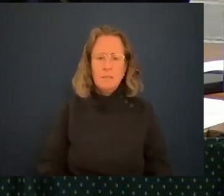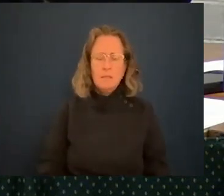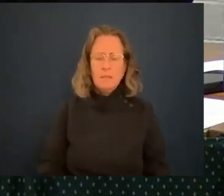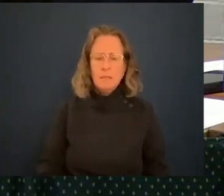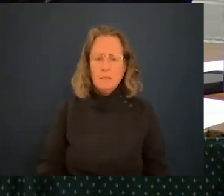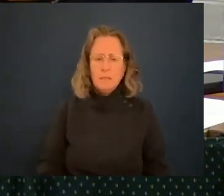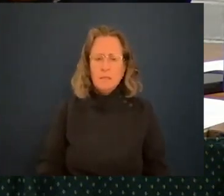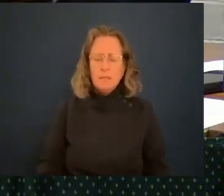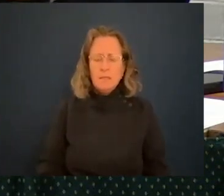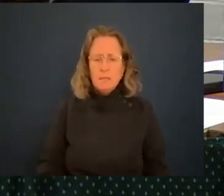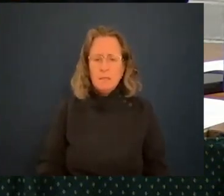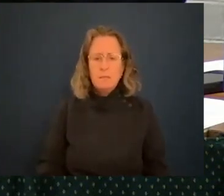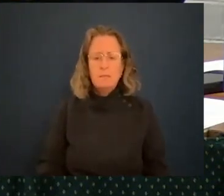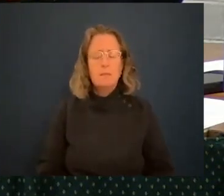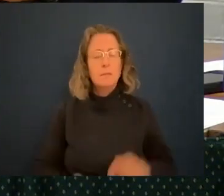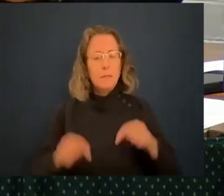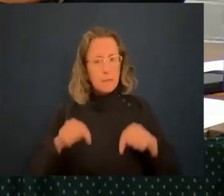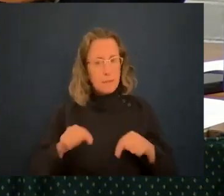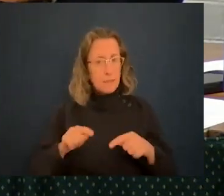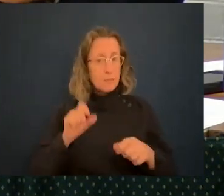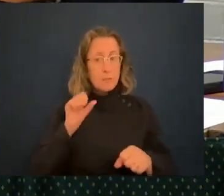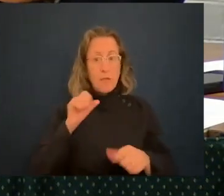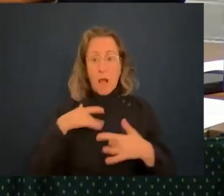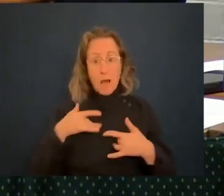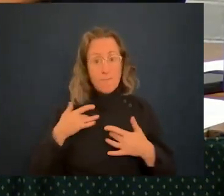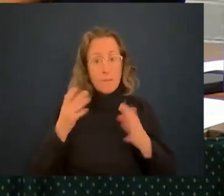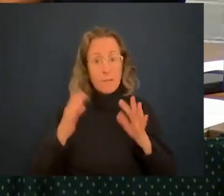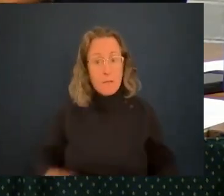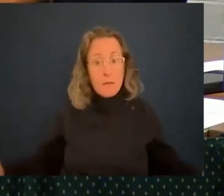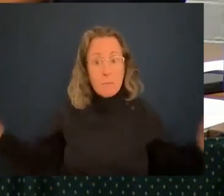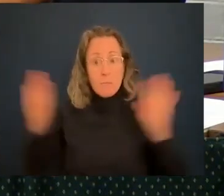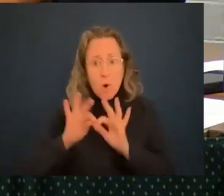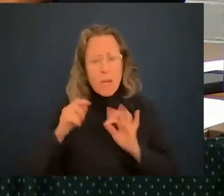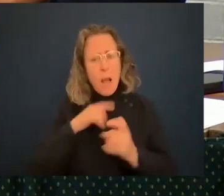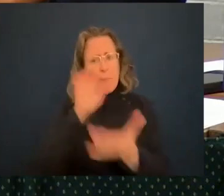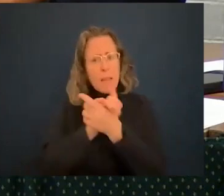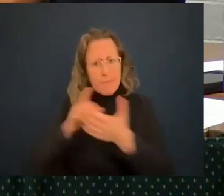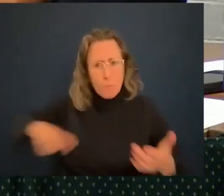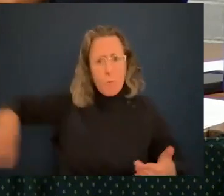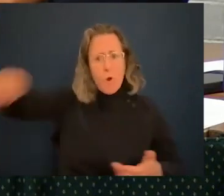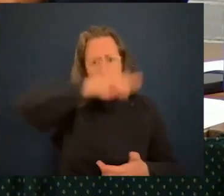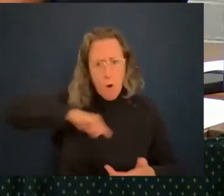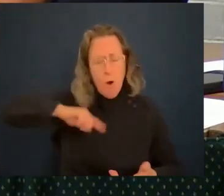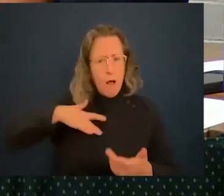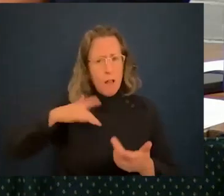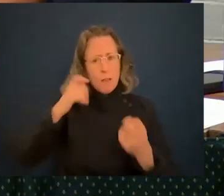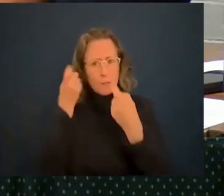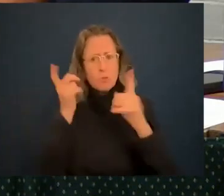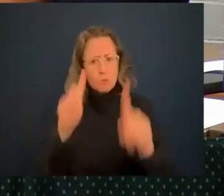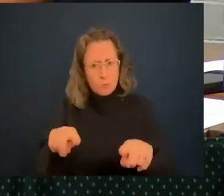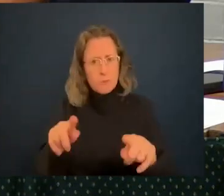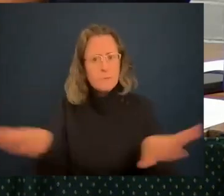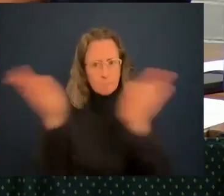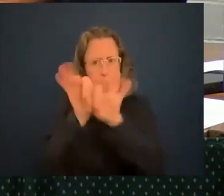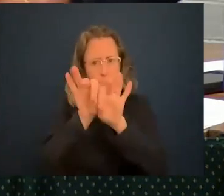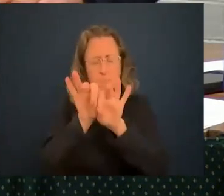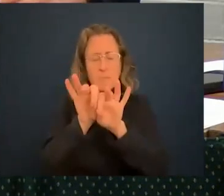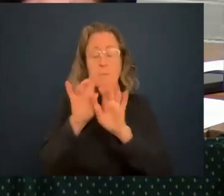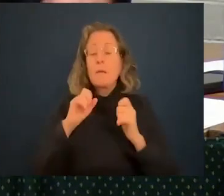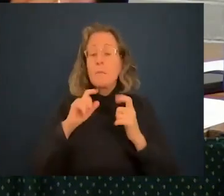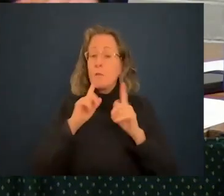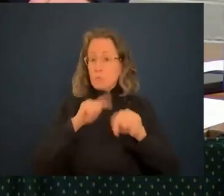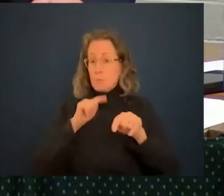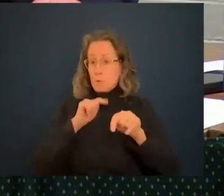this work is important and I believe that all of us consider it to be important and I just want to kind of say one thing that was in the beginning of this report because